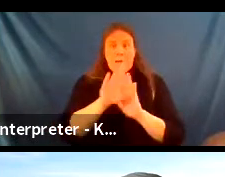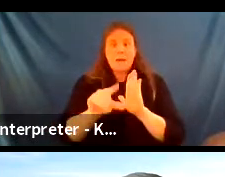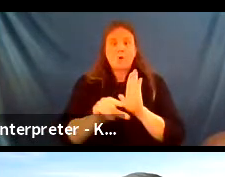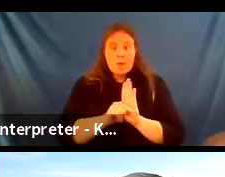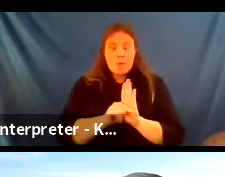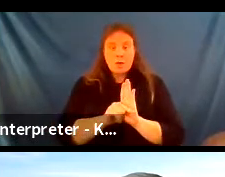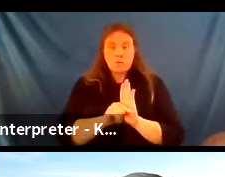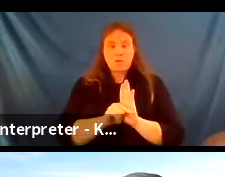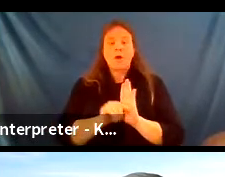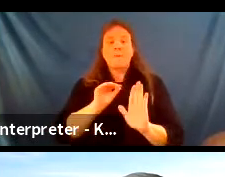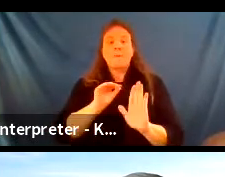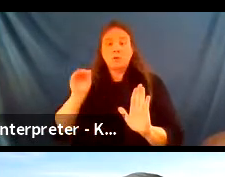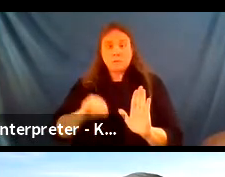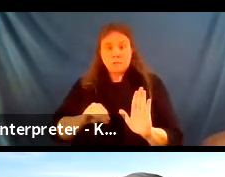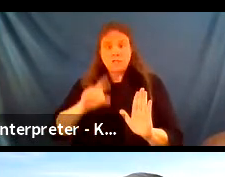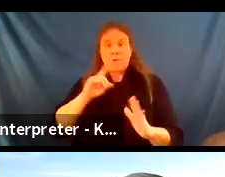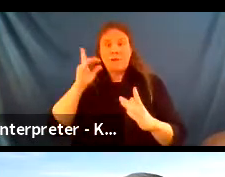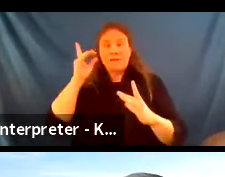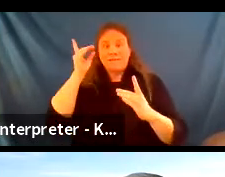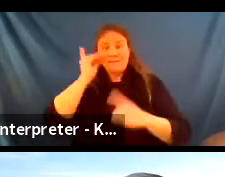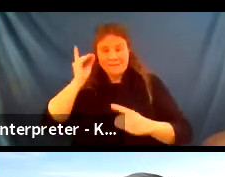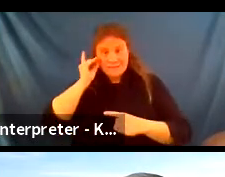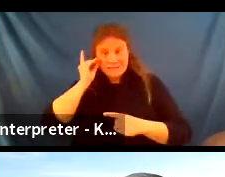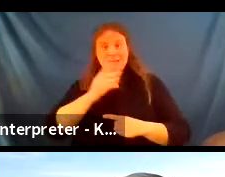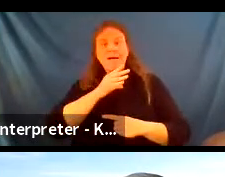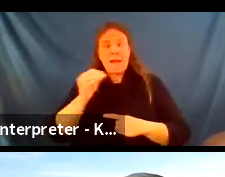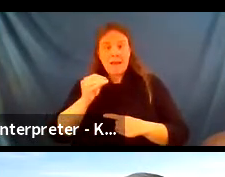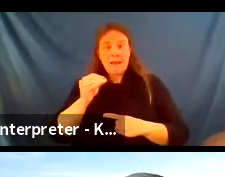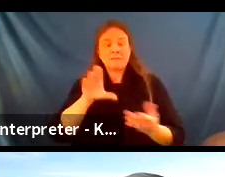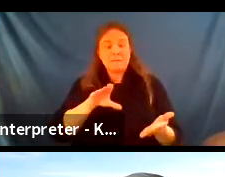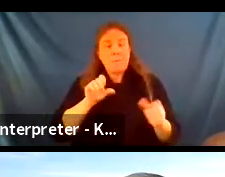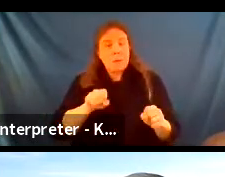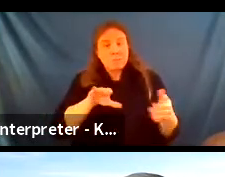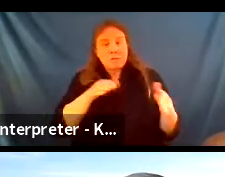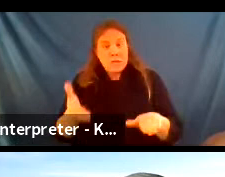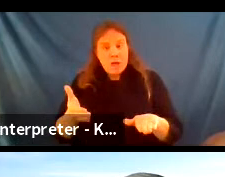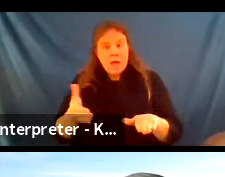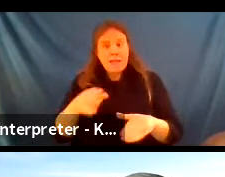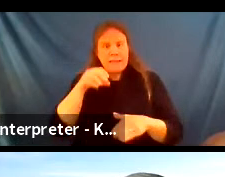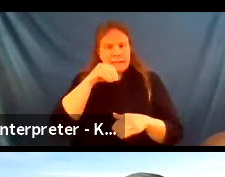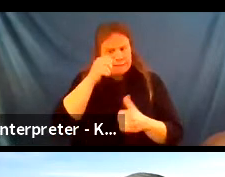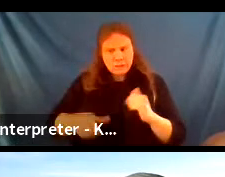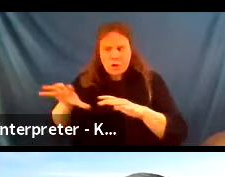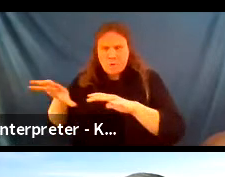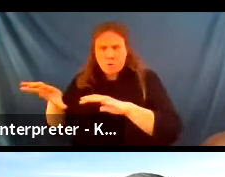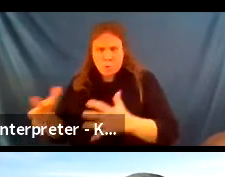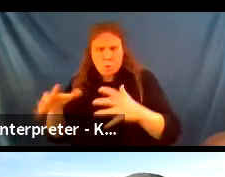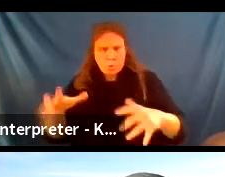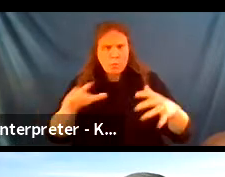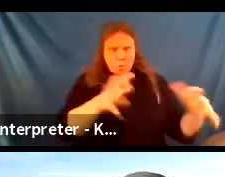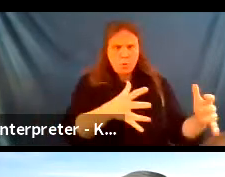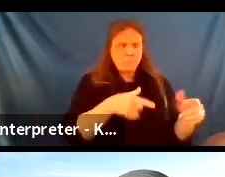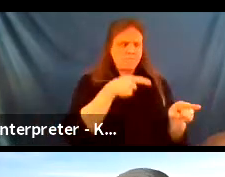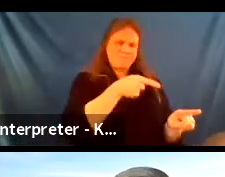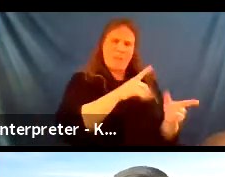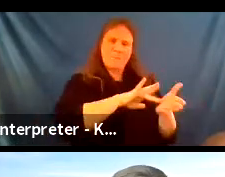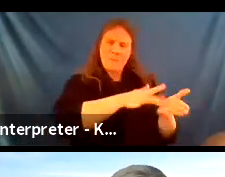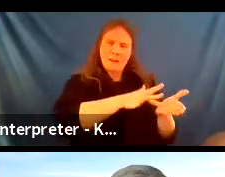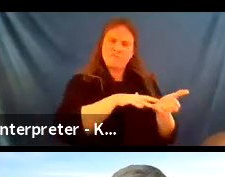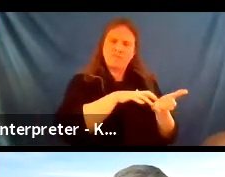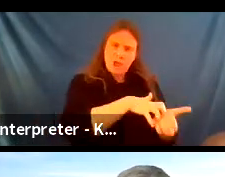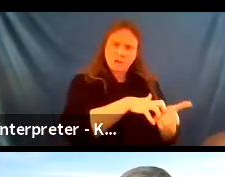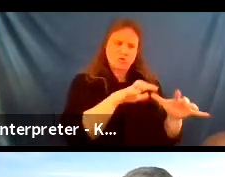and mortality are in populations, particularly medically fragile populations. And make sure that we are able